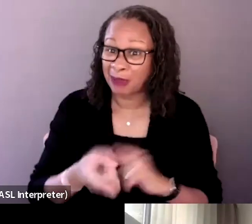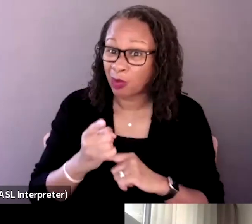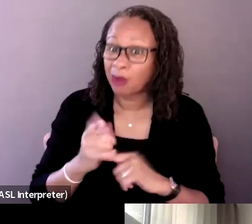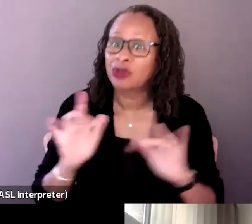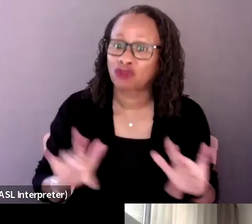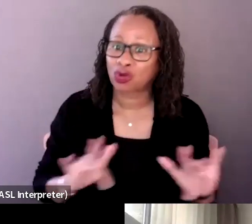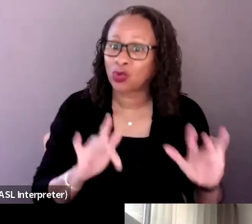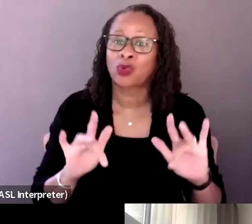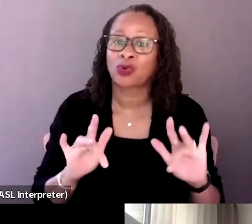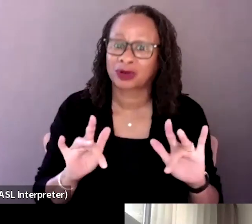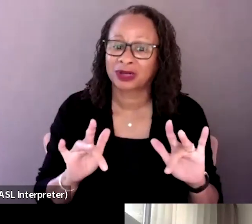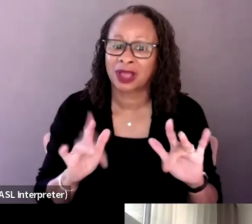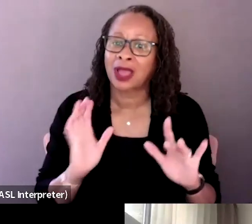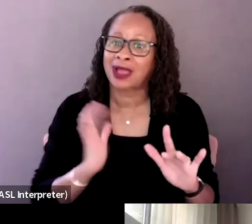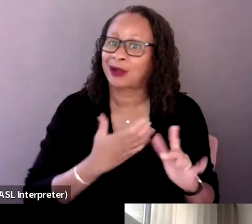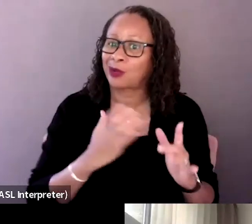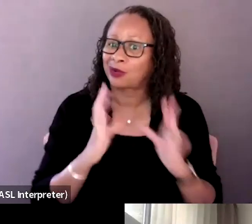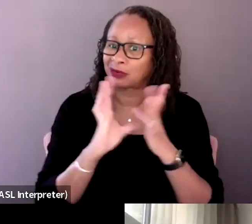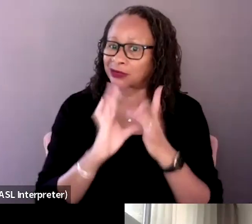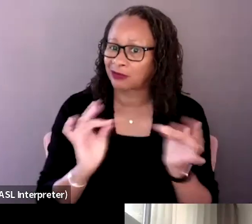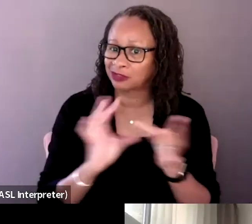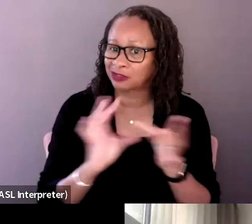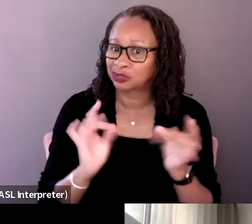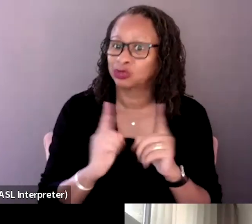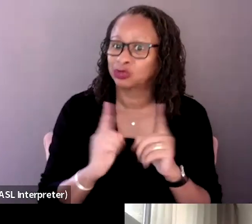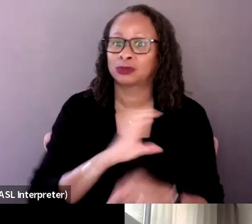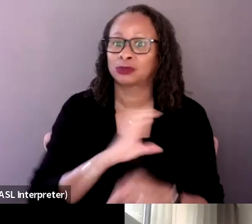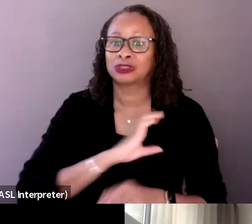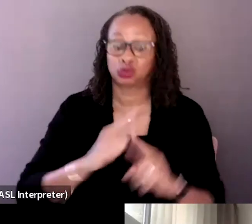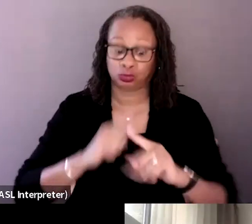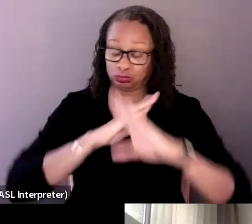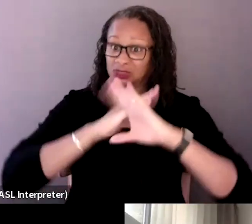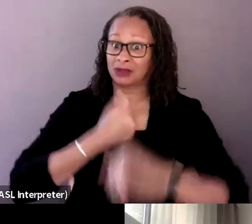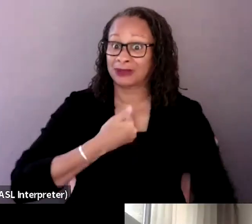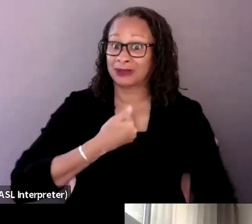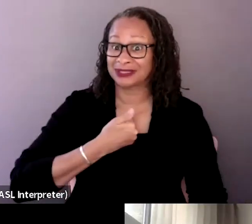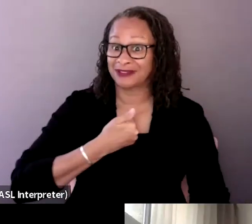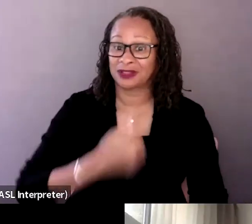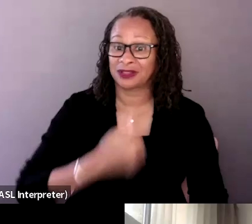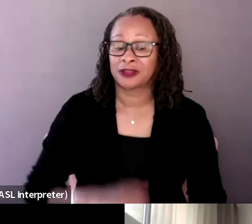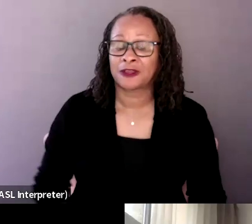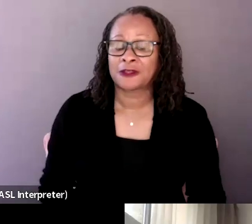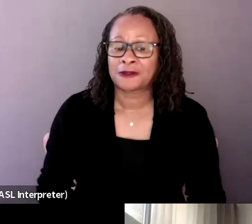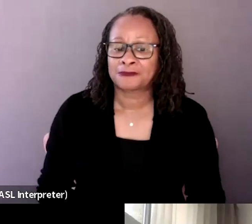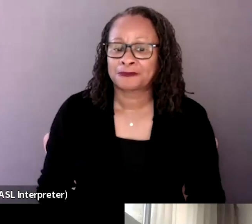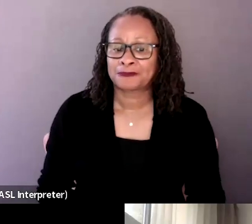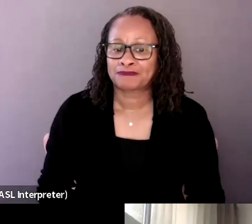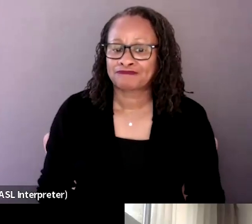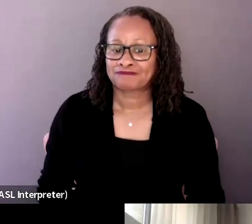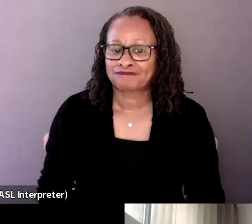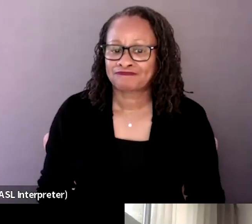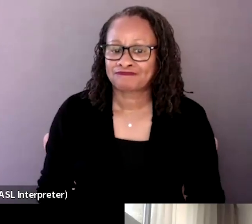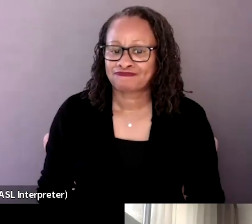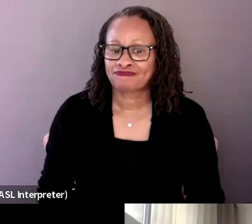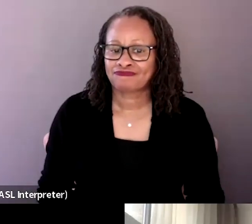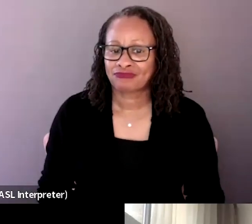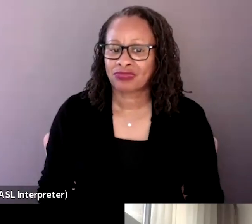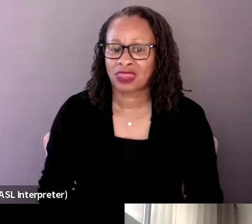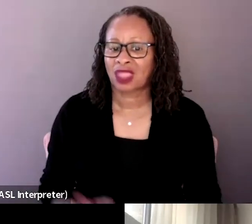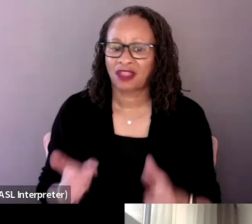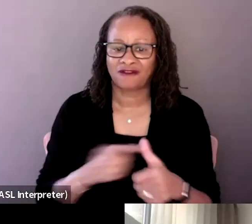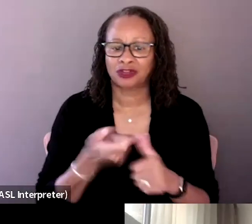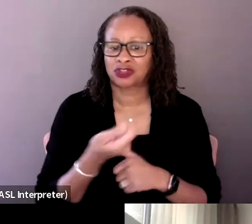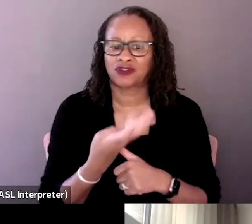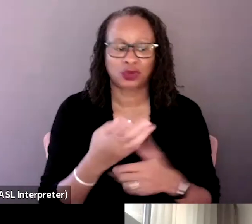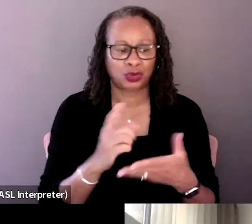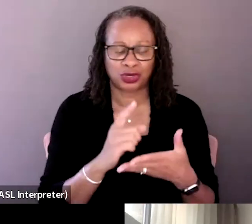recording our conversation to protect myself. So that started. So first couple of years was just